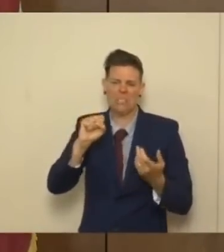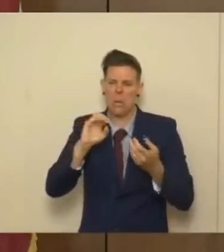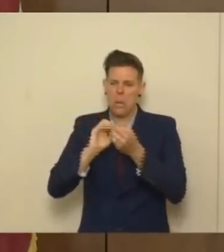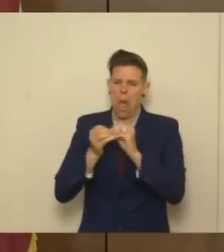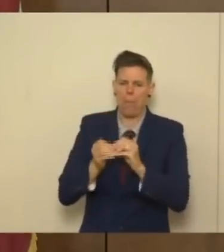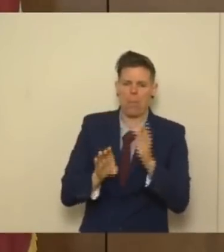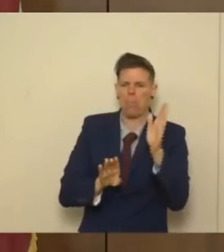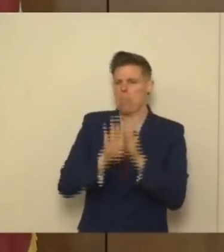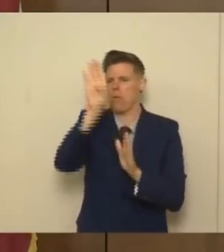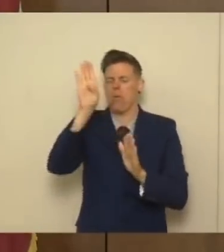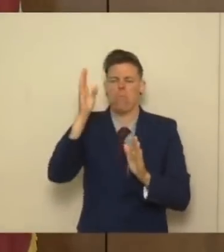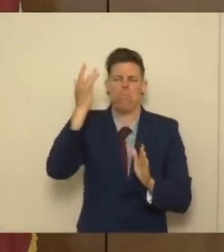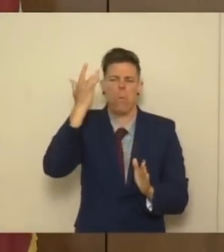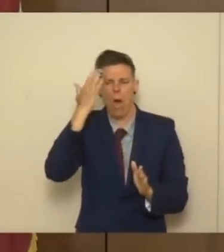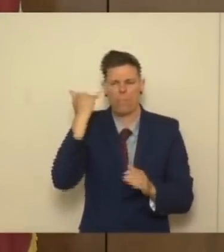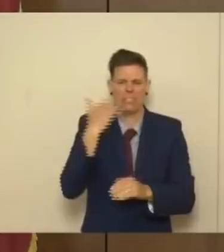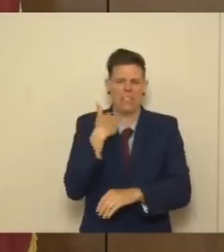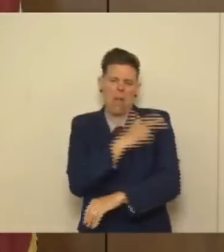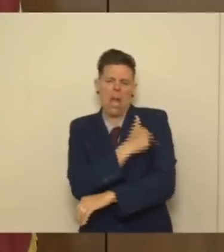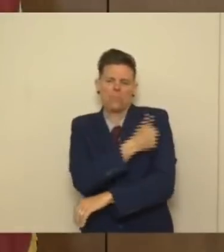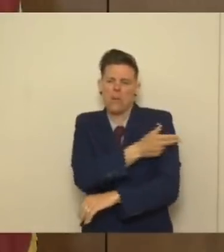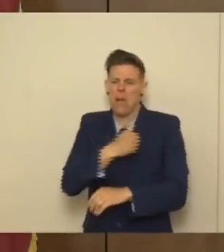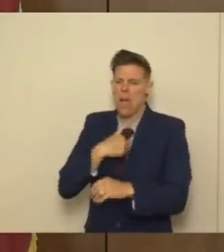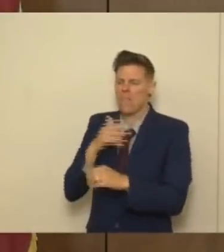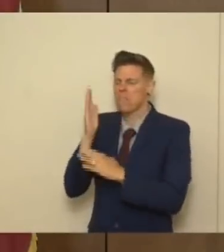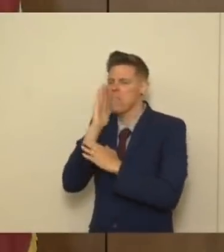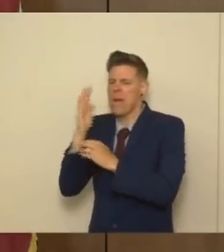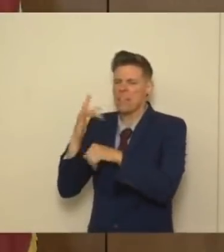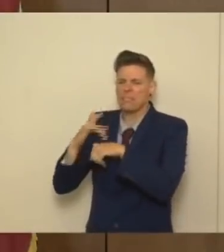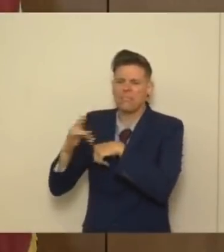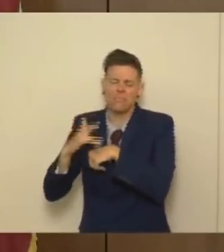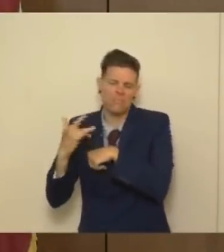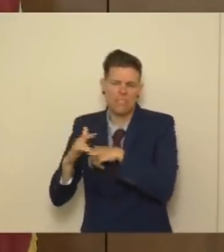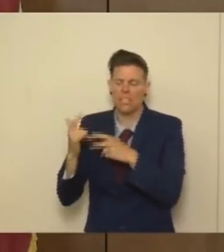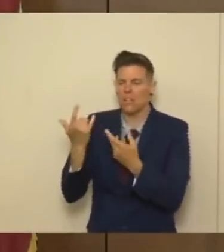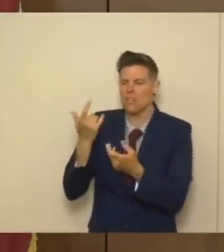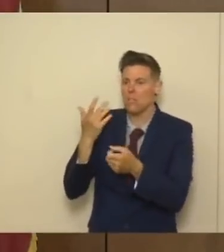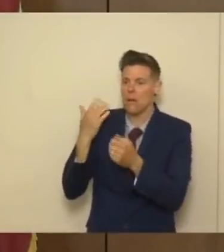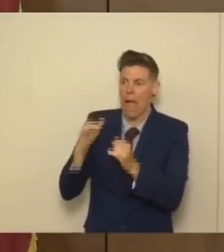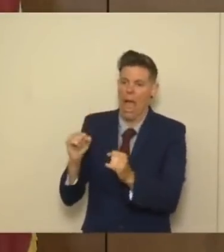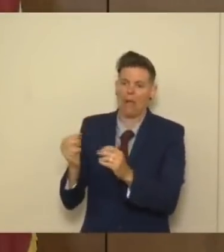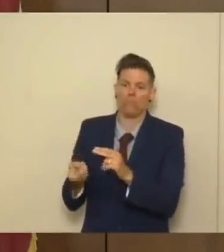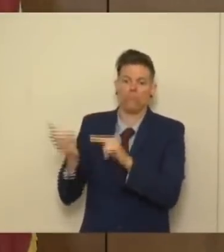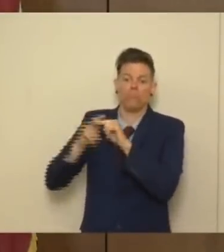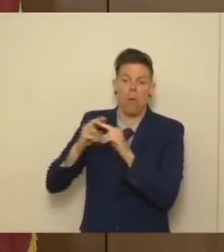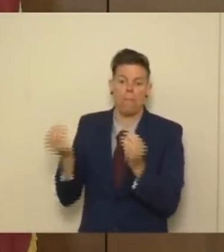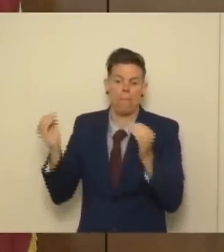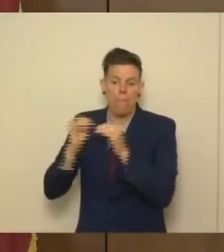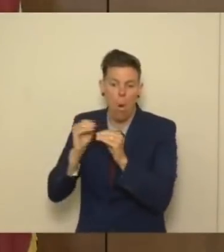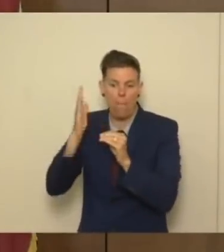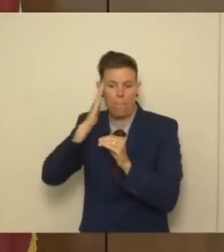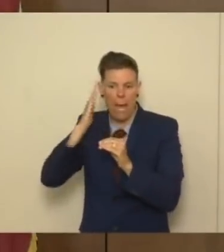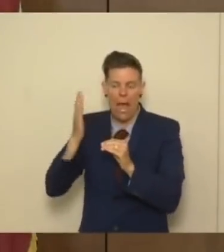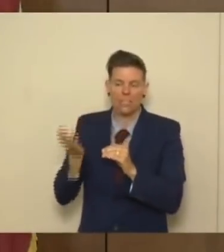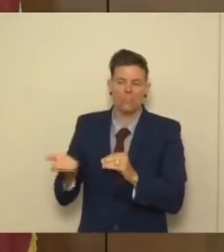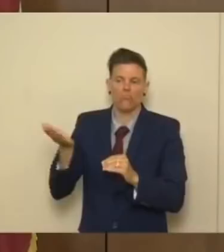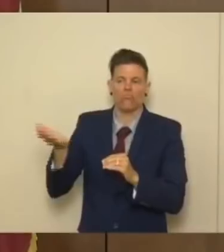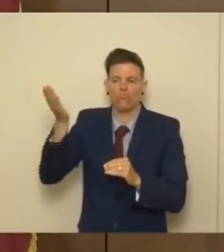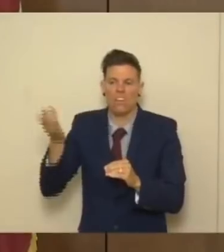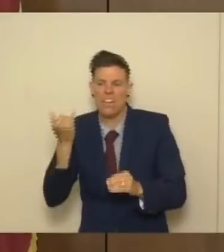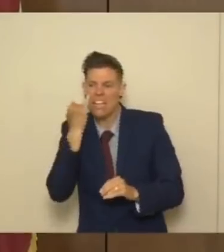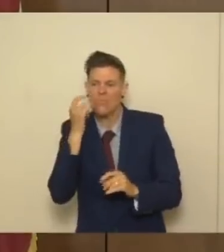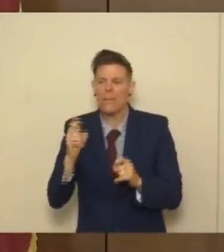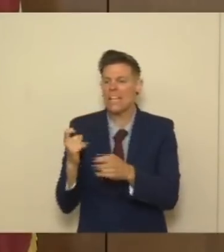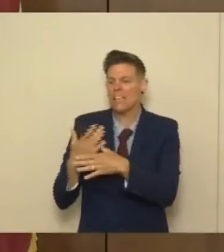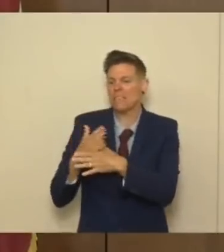double the capacity. And even if we do that, we can share ventilators. We can do this. And even if we do that, we can go to our off-site